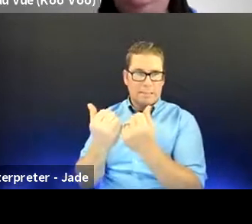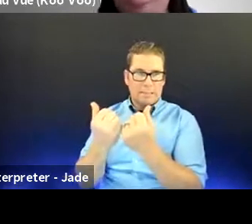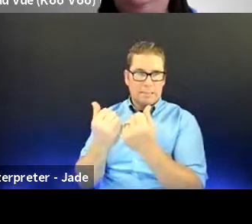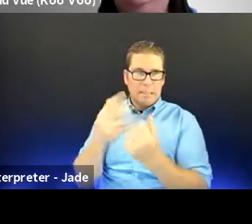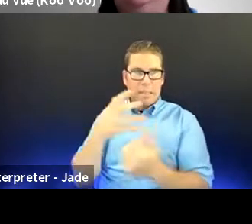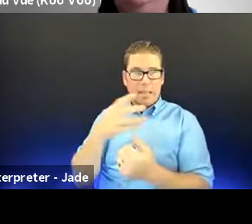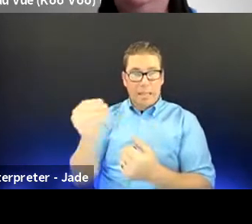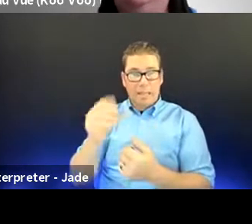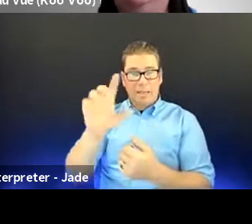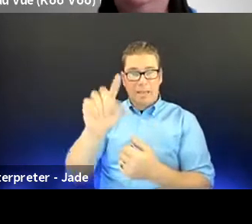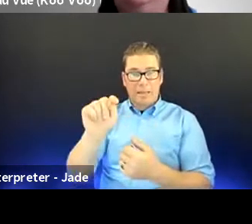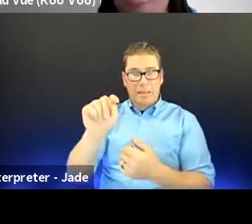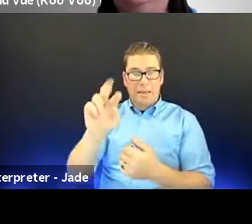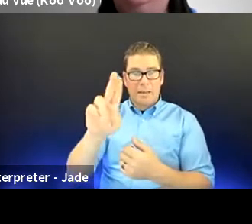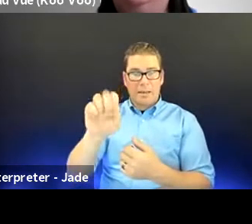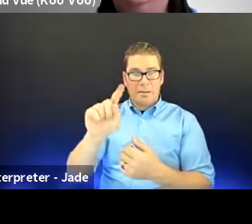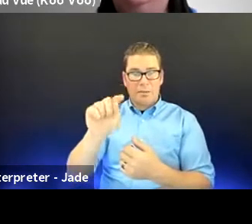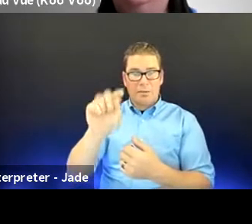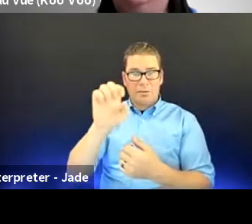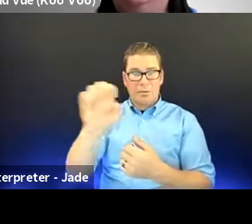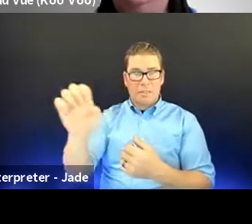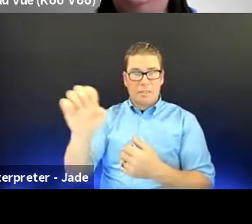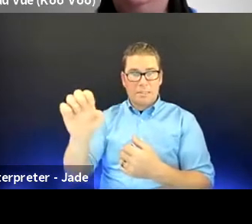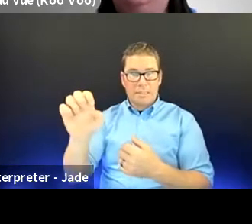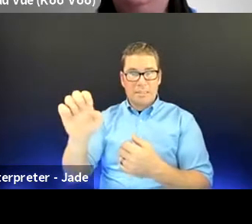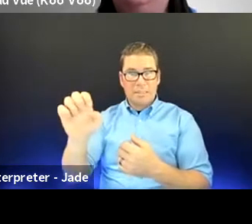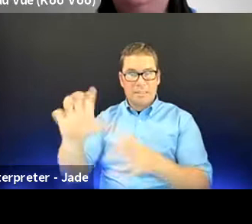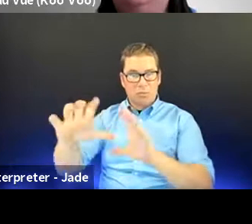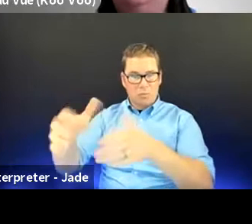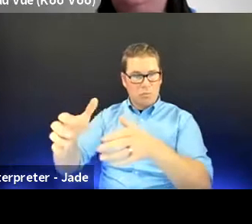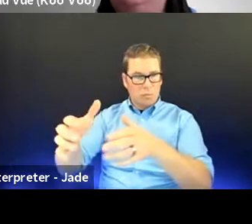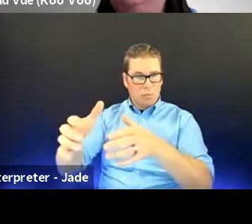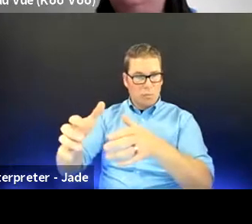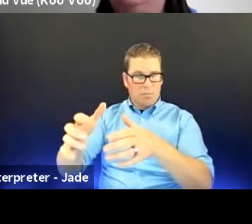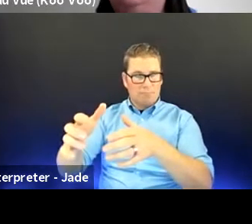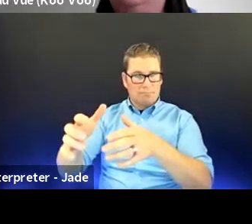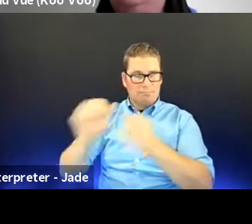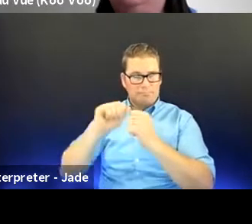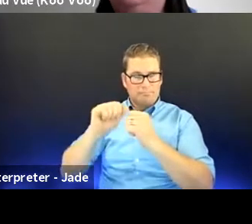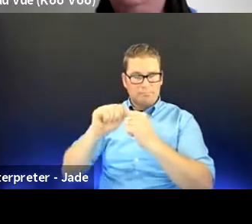organization, but it also includes other administrators in the California Community Colleges. And when